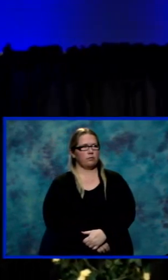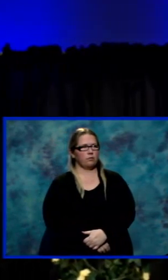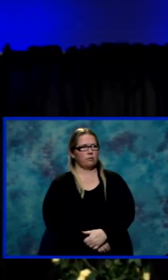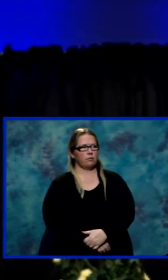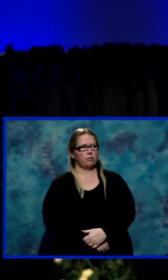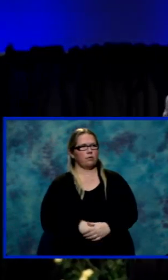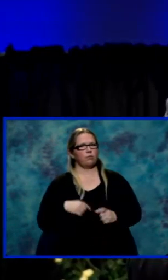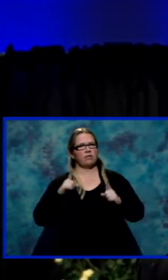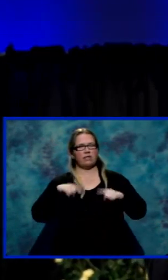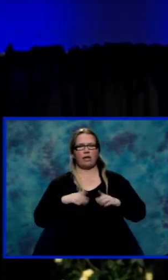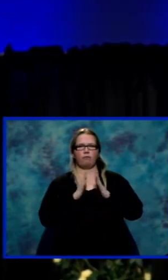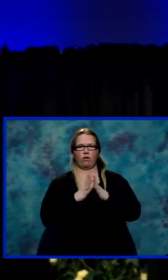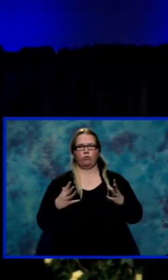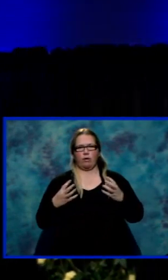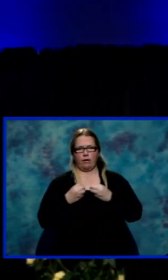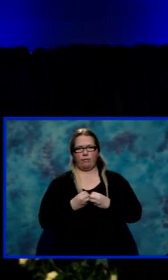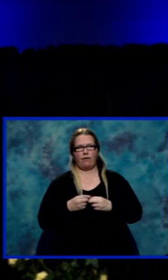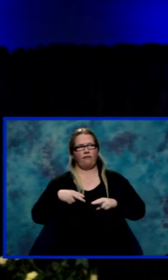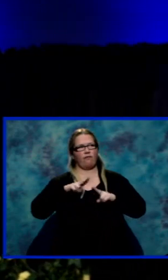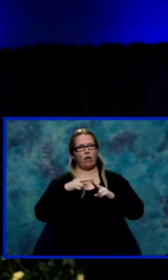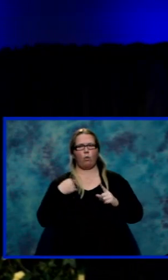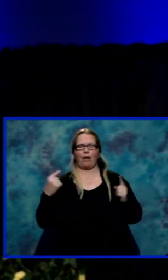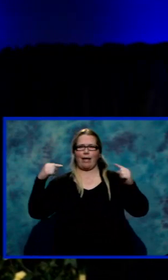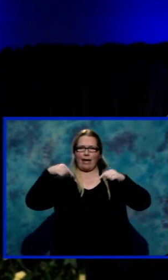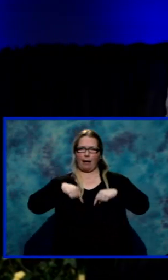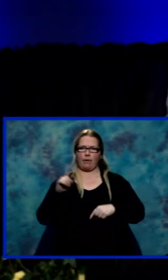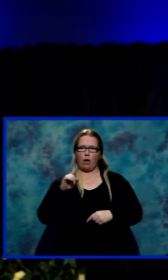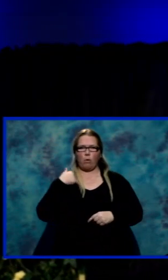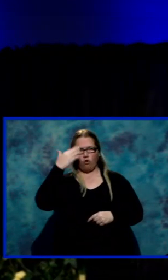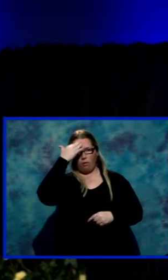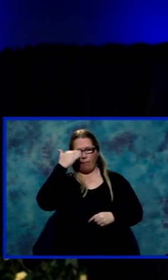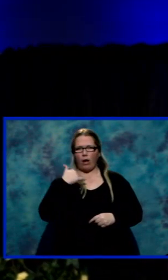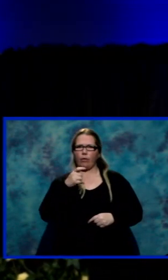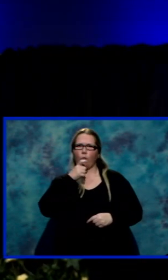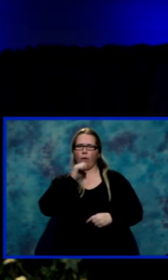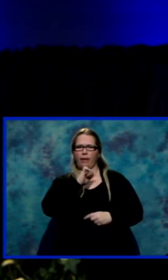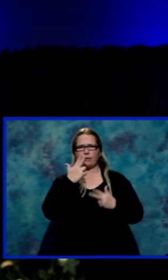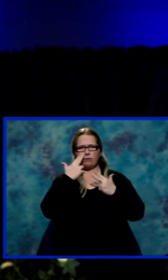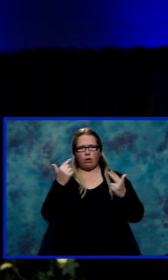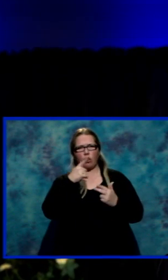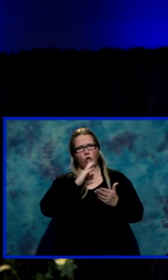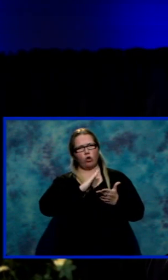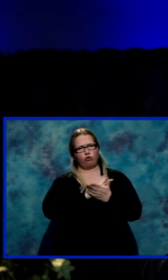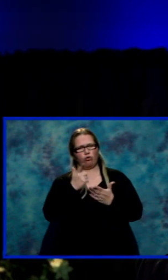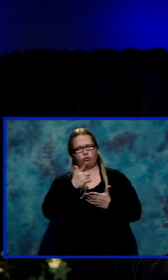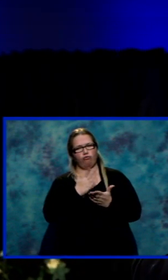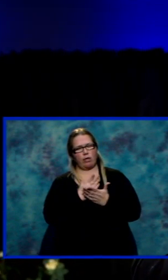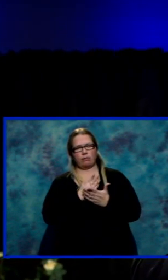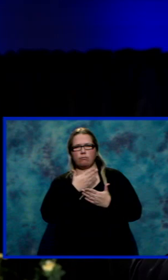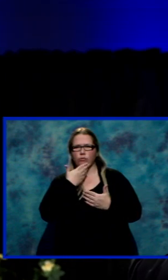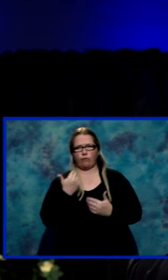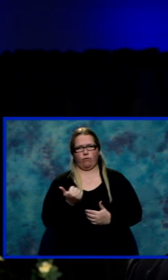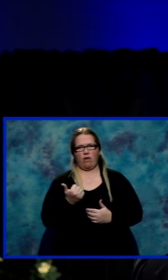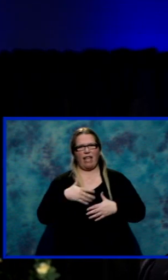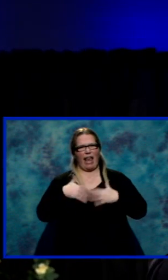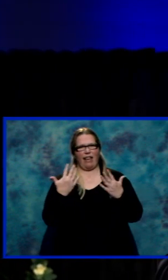Start with a word of prayer together. Father, we come before you and we are reminded by the words of that song that you truly are more precious than anything